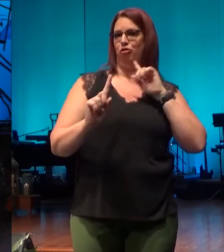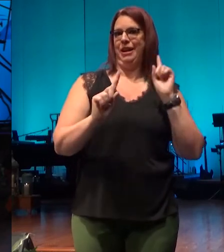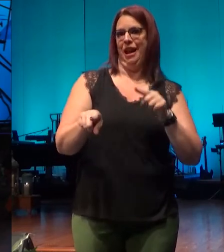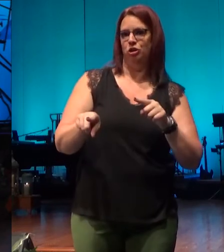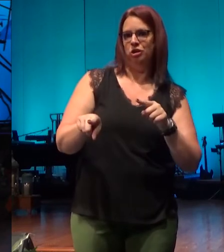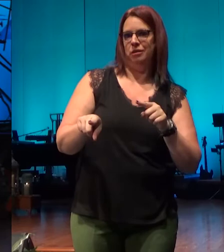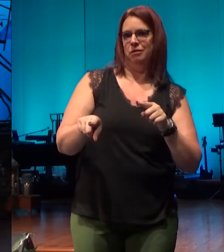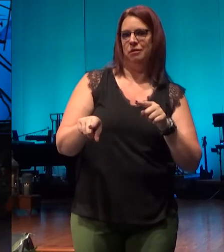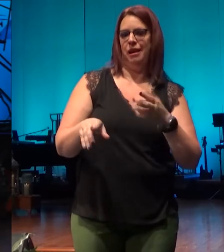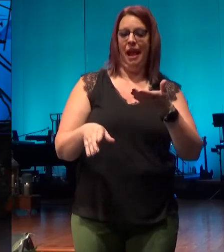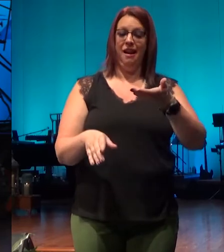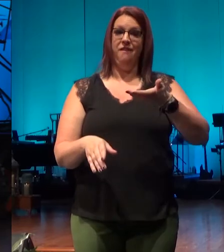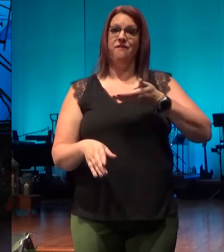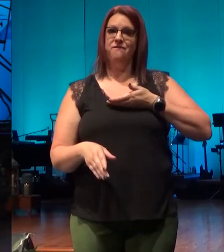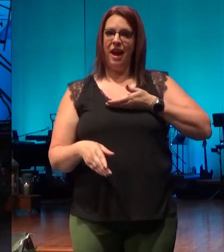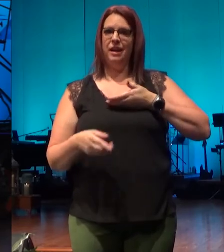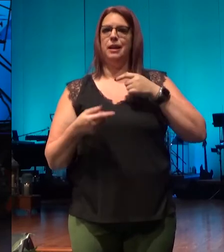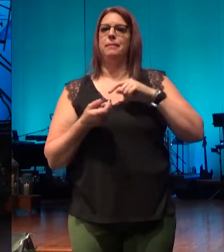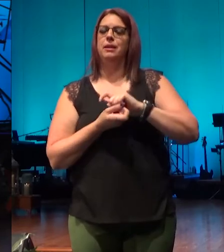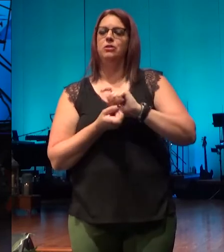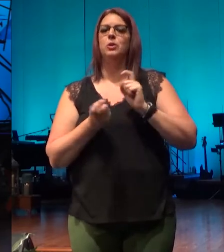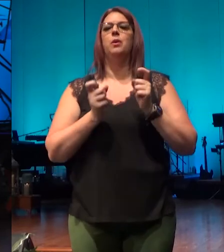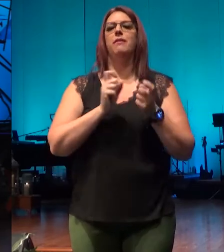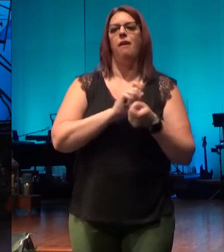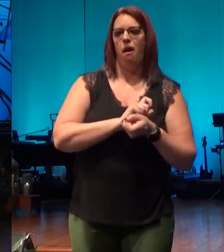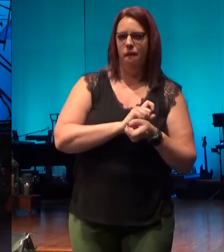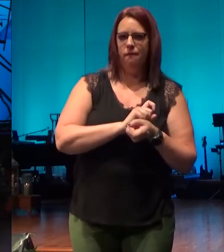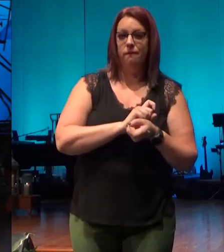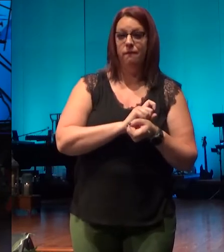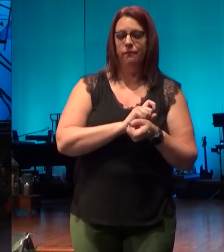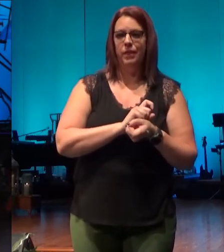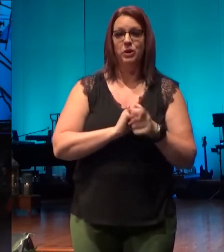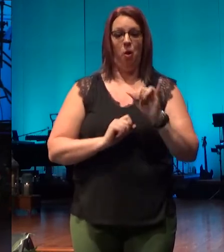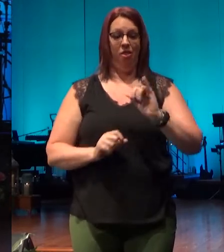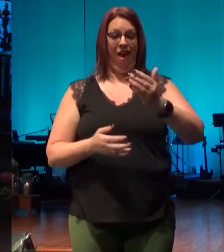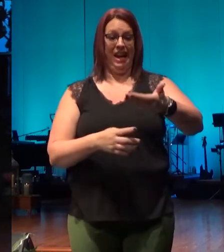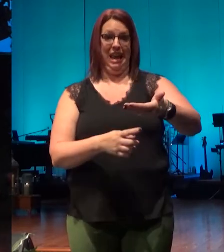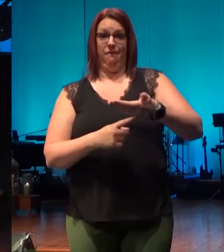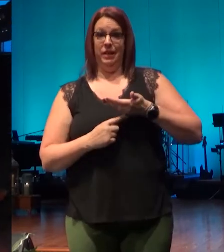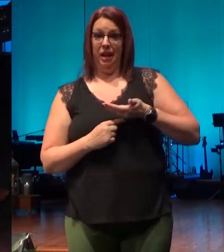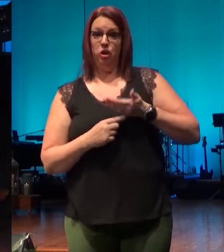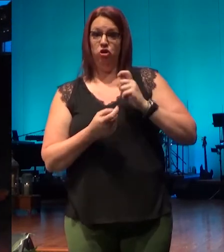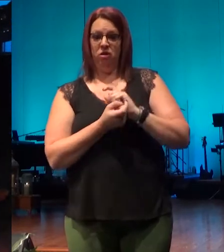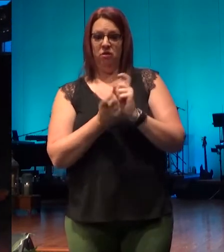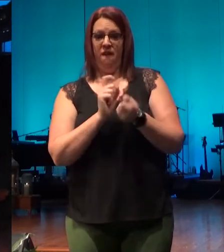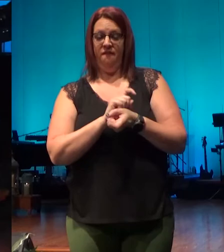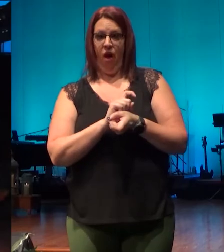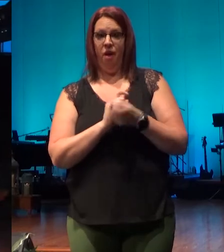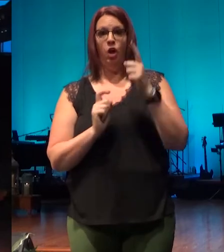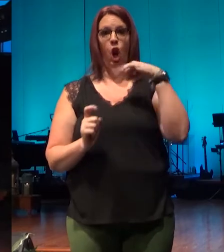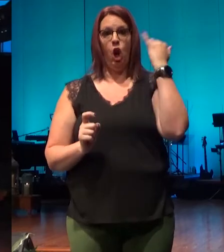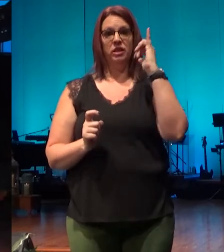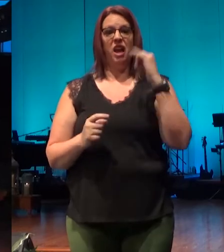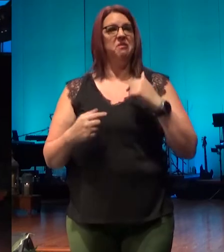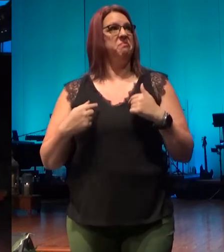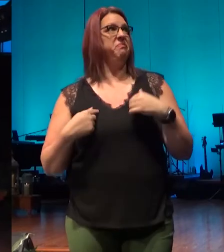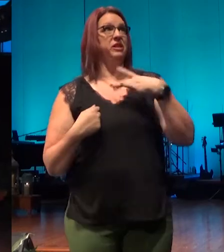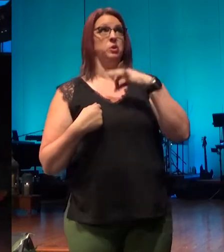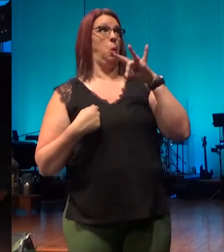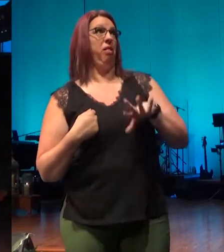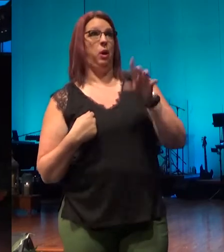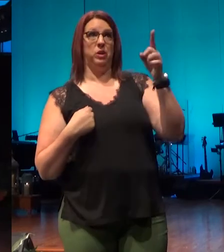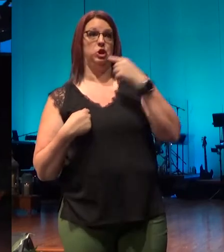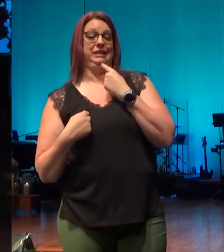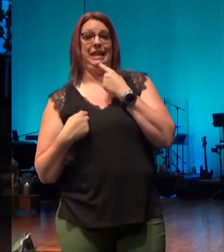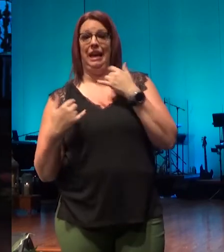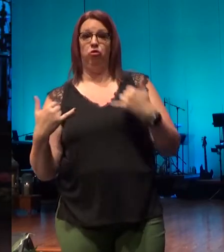and inviting me to evolve. That invitation to evolve looks like, I don't like what God is saying right now.